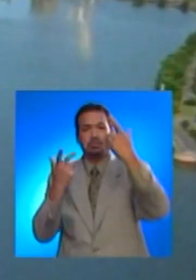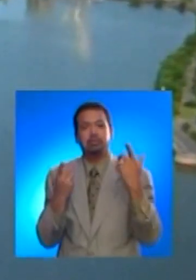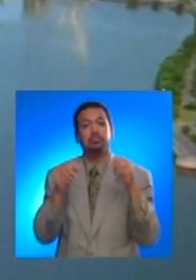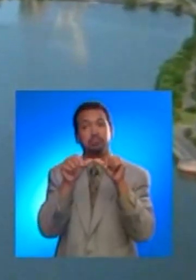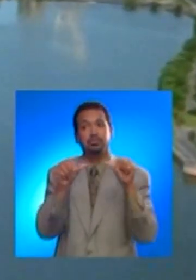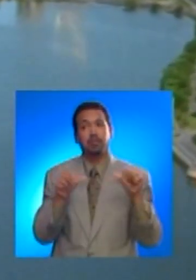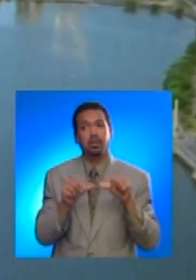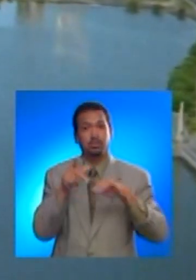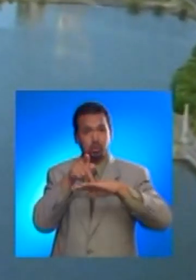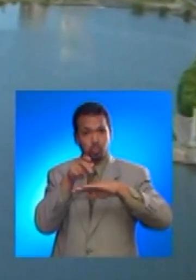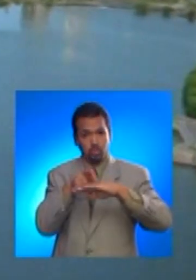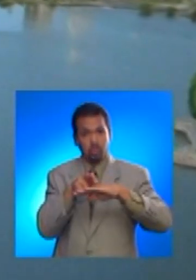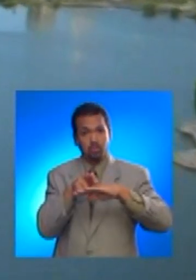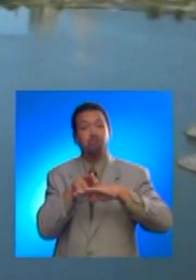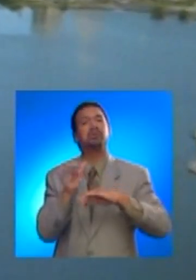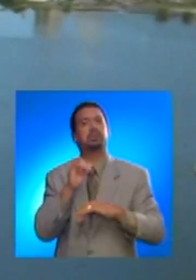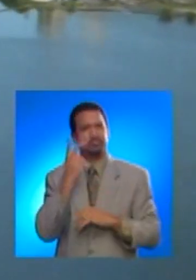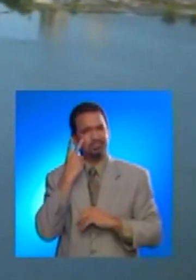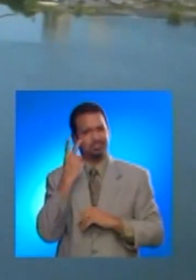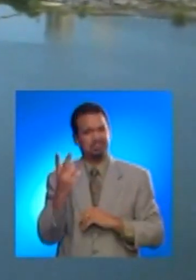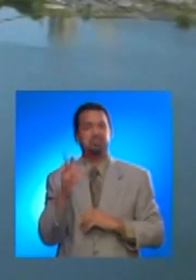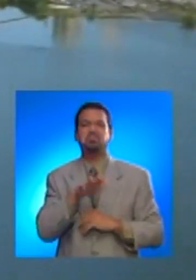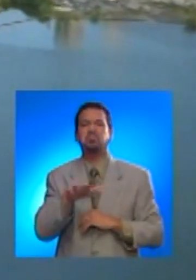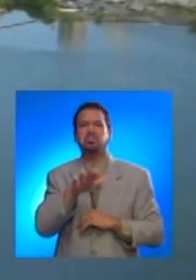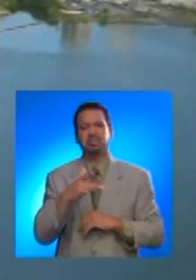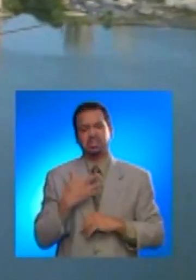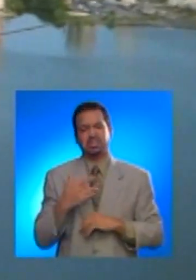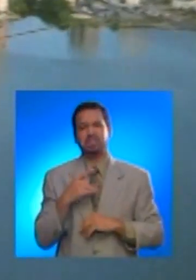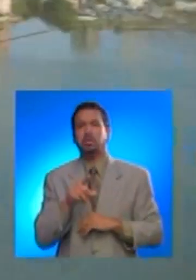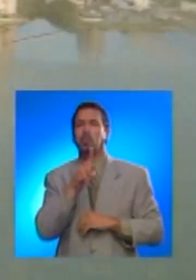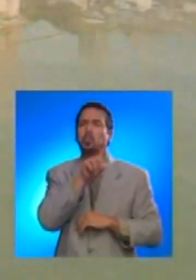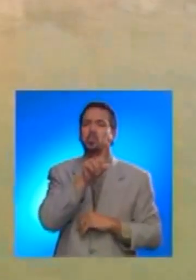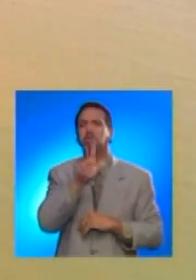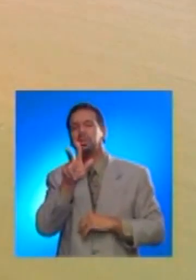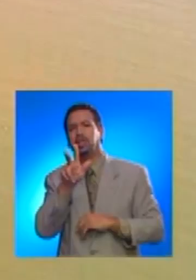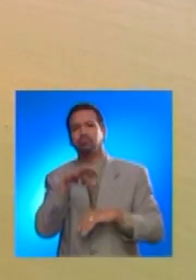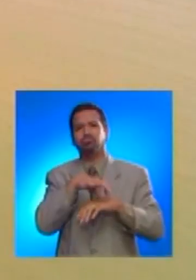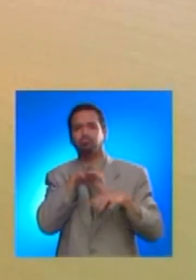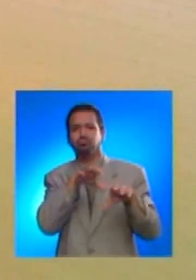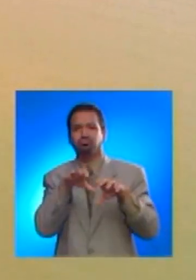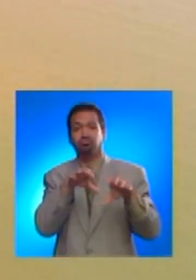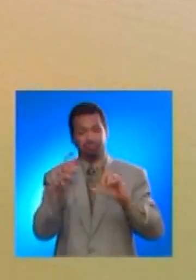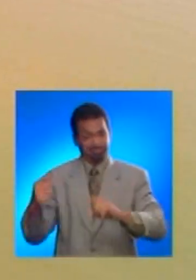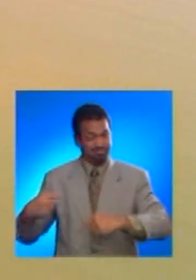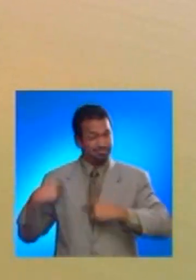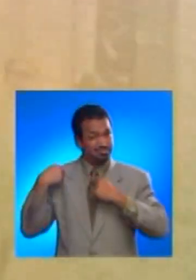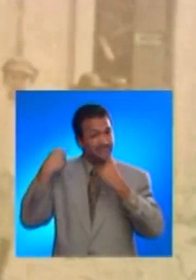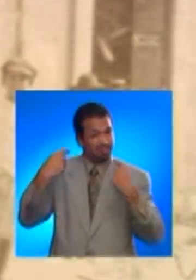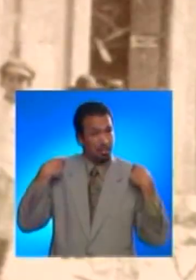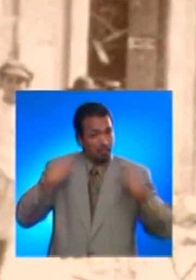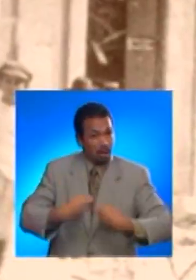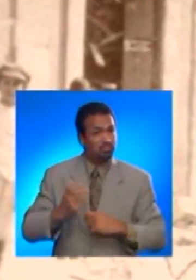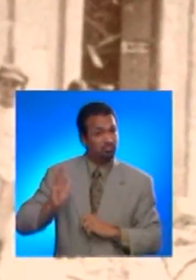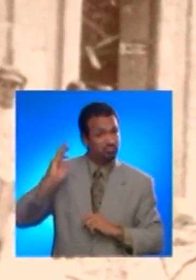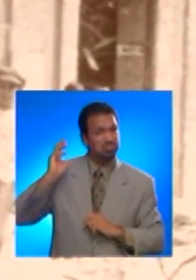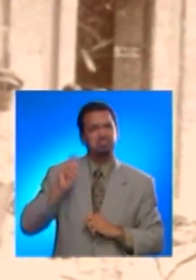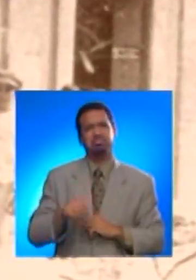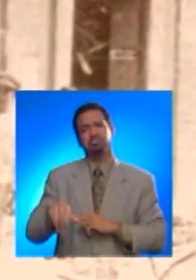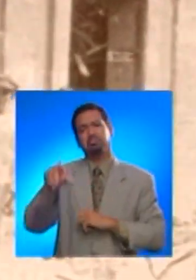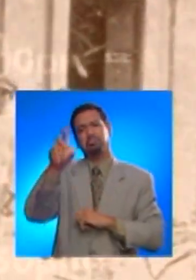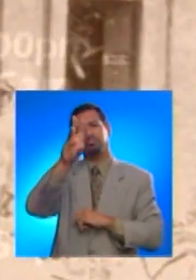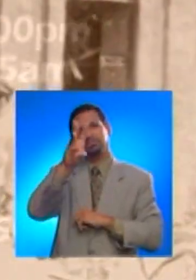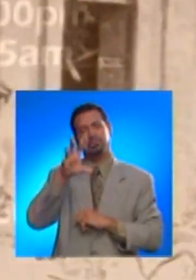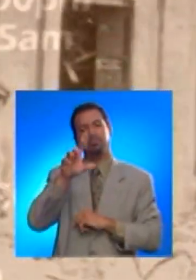On average, between 1 and 3 quakes are recorded daily in the Puerto Rico region, although most of these are not felt. Since